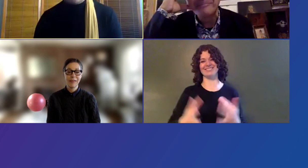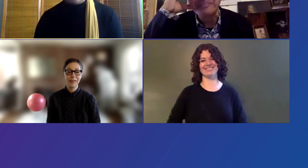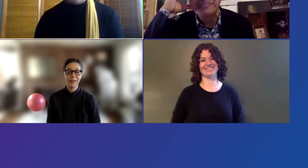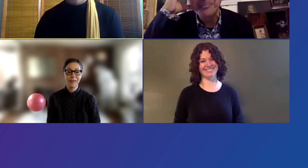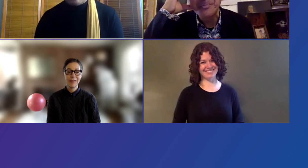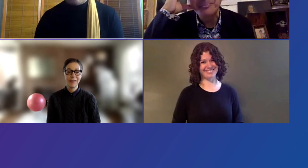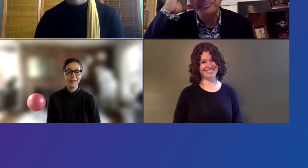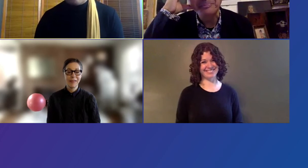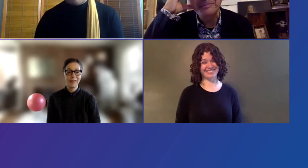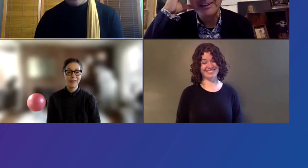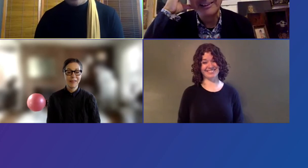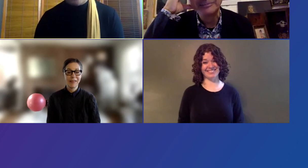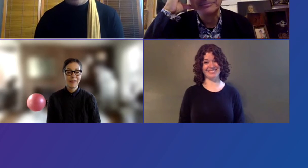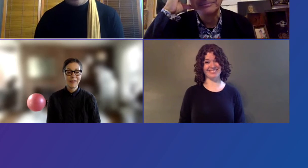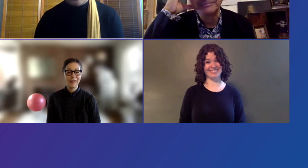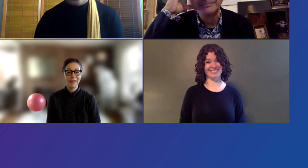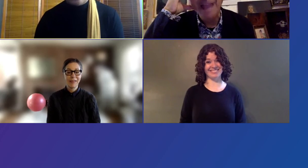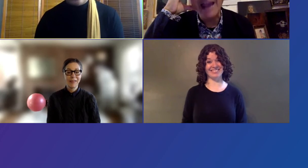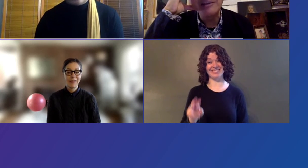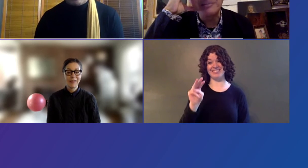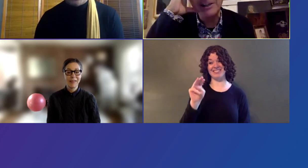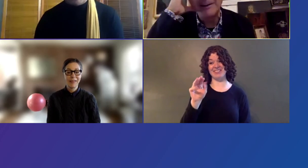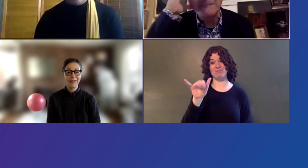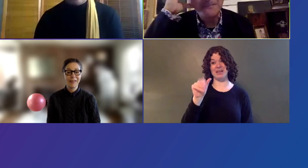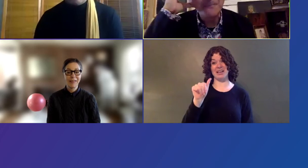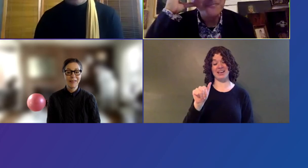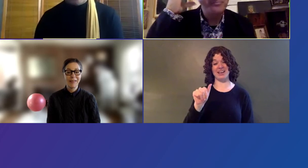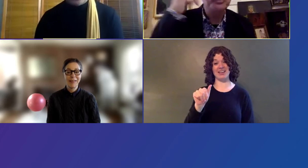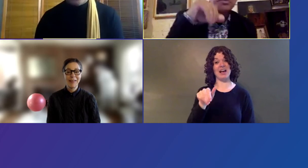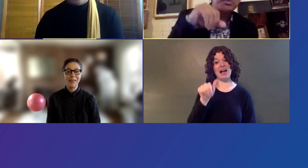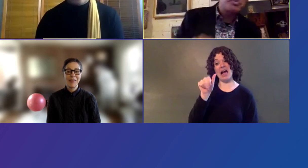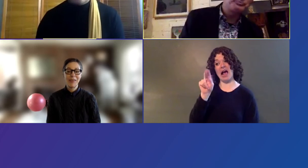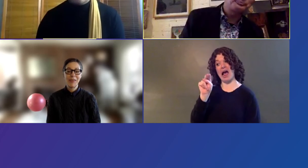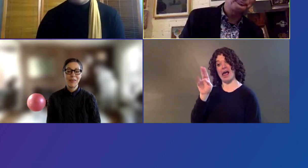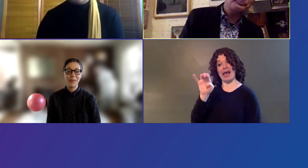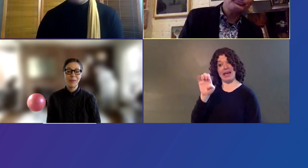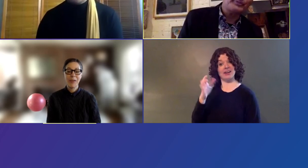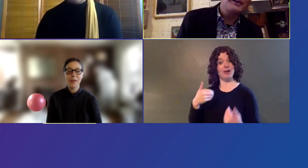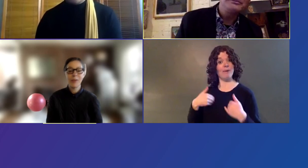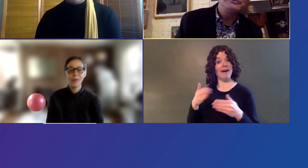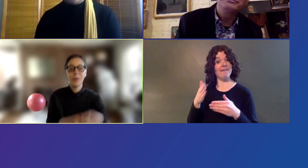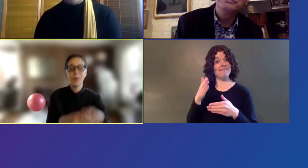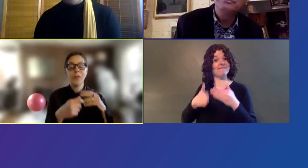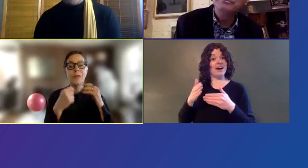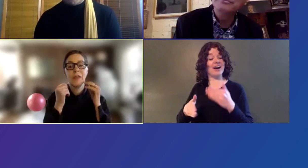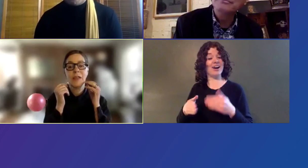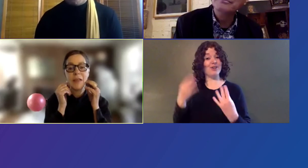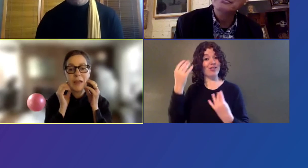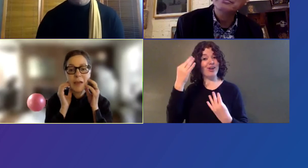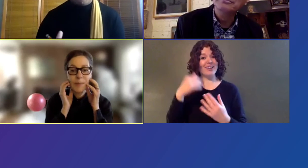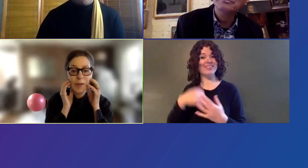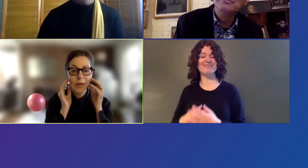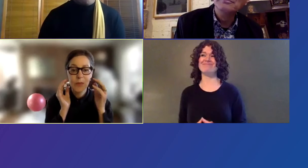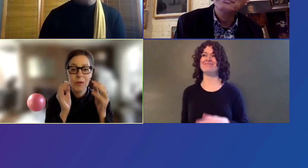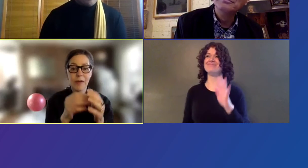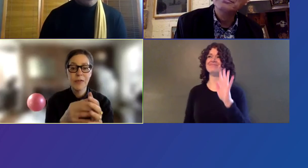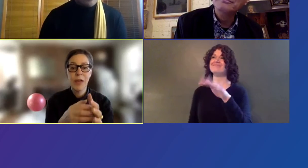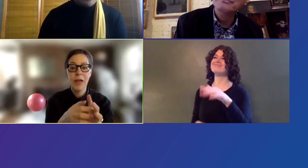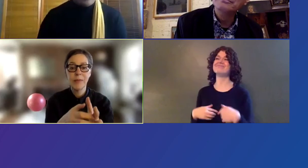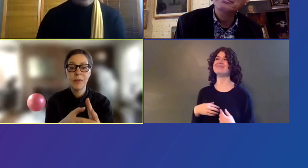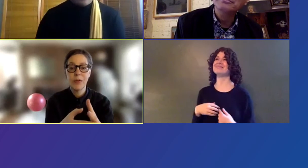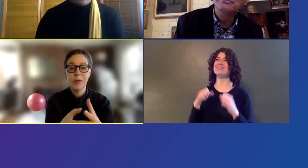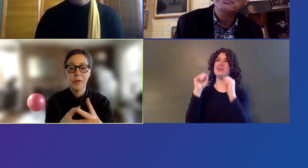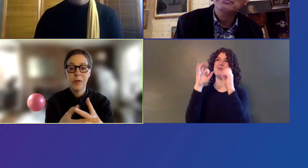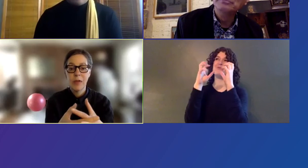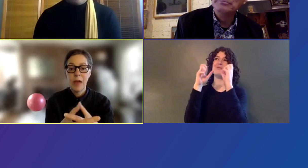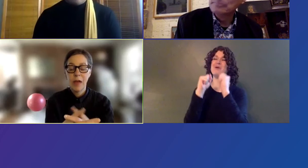Maybe if you have a final thing to say before we close, please. Well, that was so wonderful, Nikki. I know we're out of